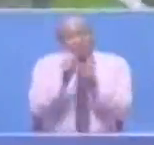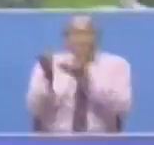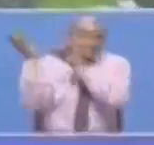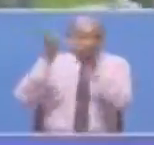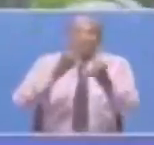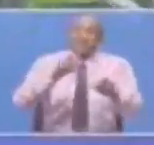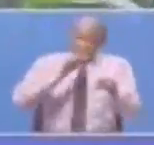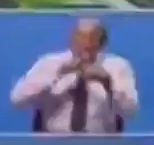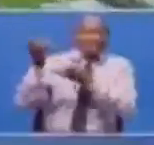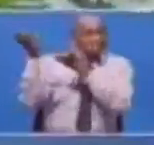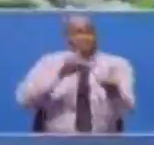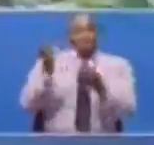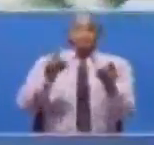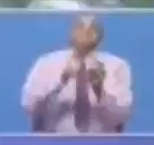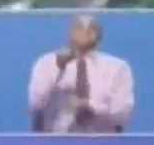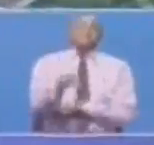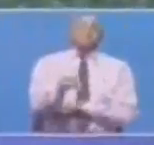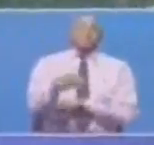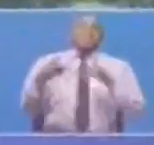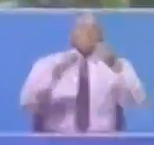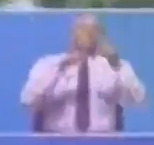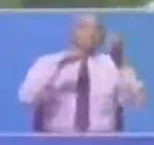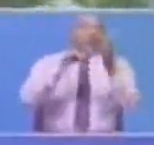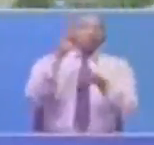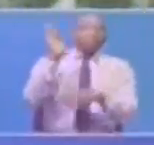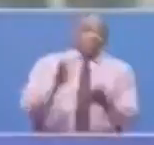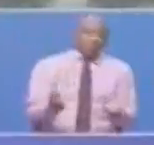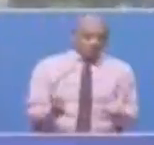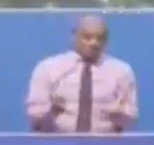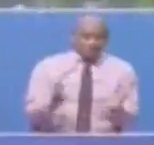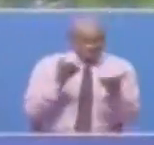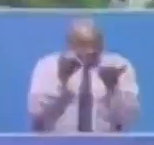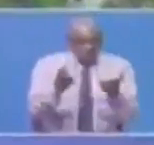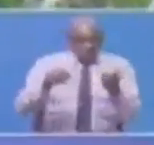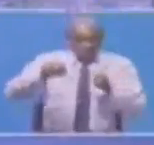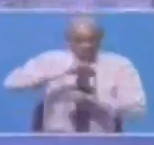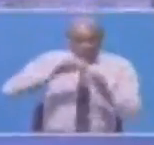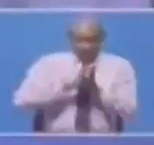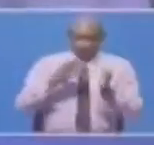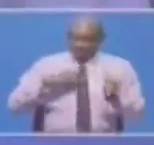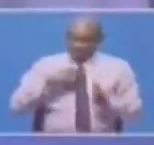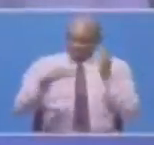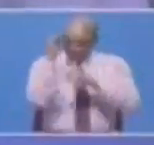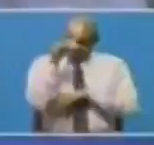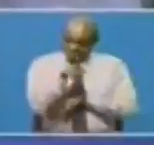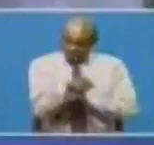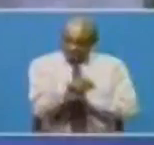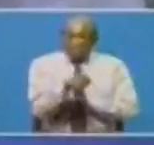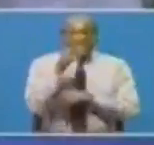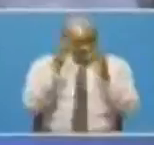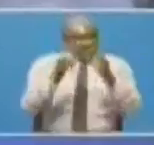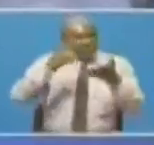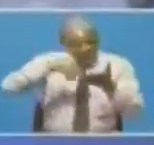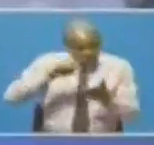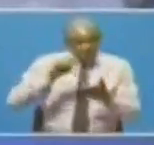the government yearly for 7.2 billion shillings. According to the scientists, if the variety is approved, Kenya